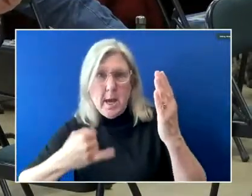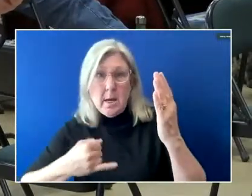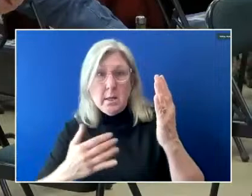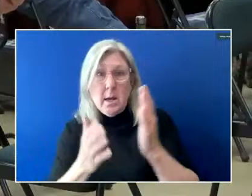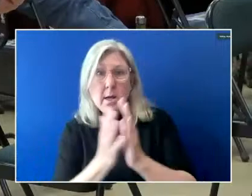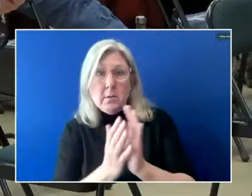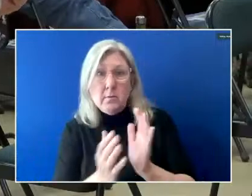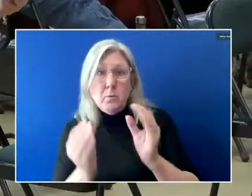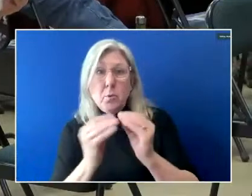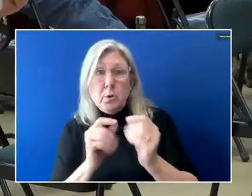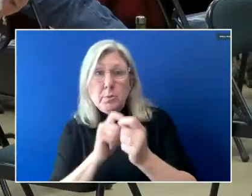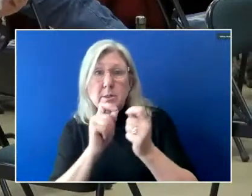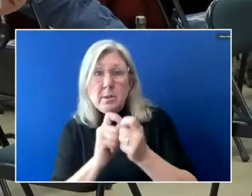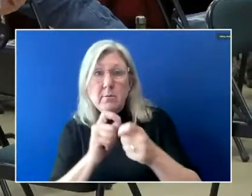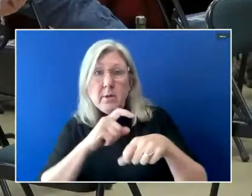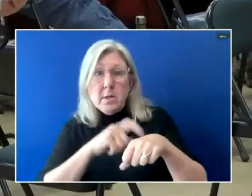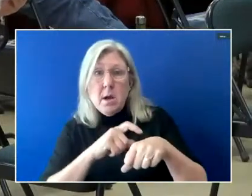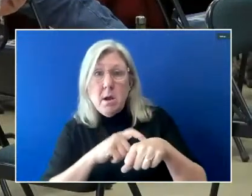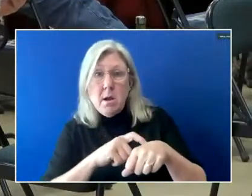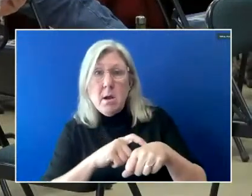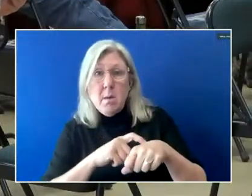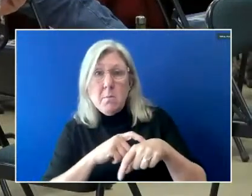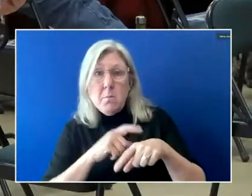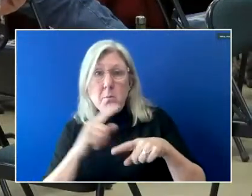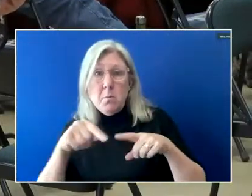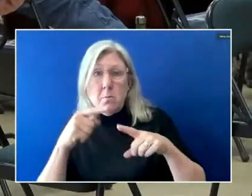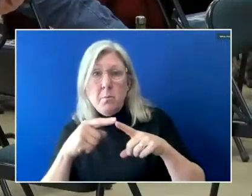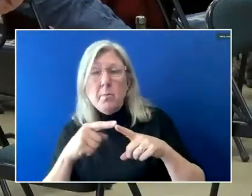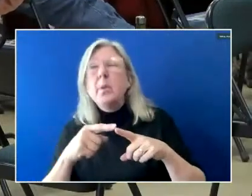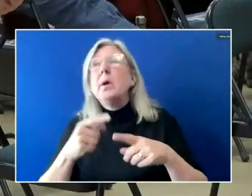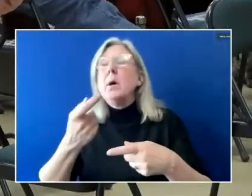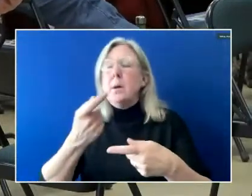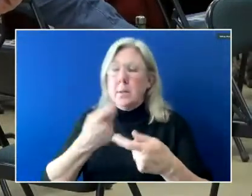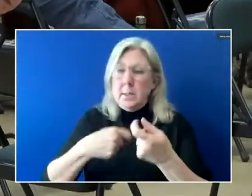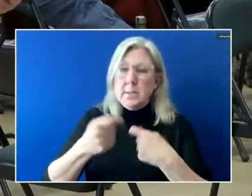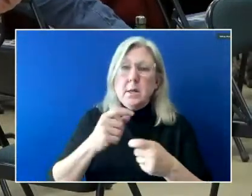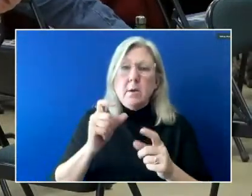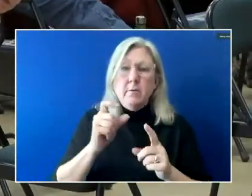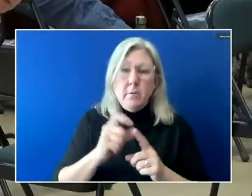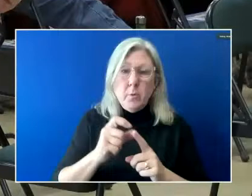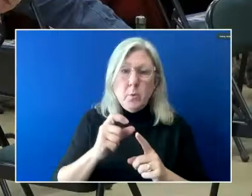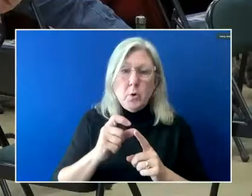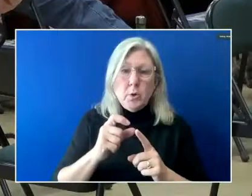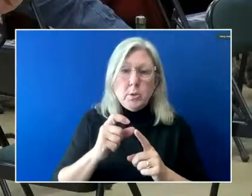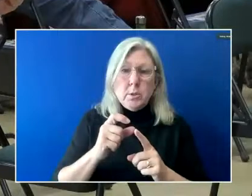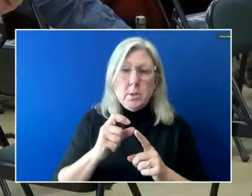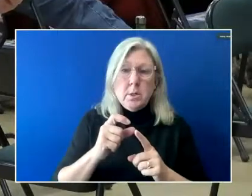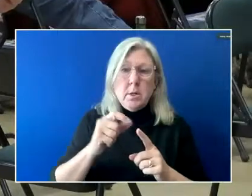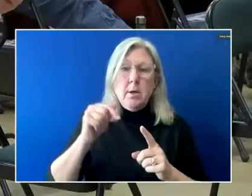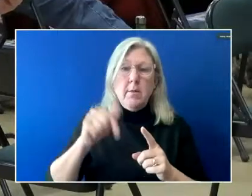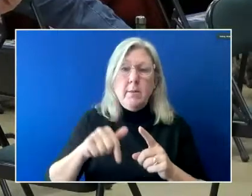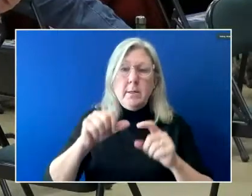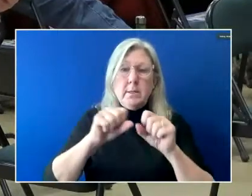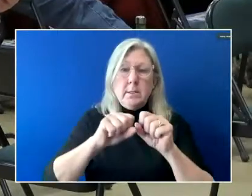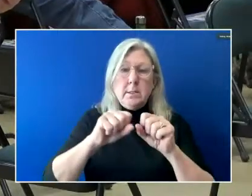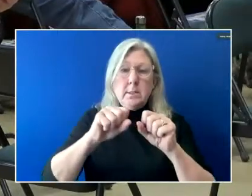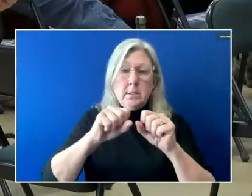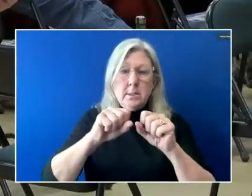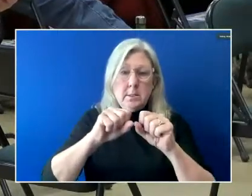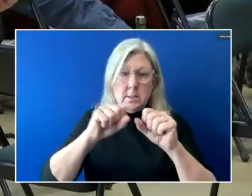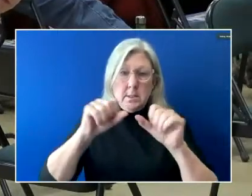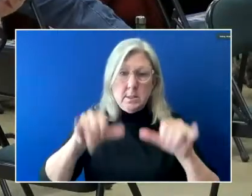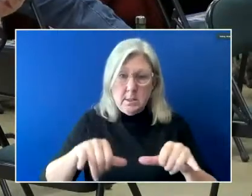time frame um and then instead of the words um this system um